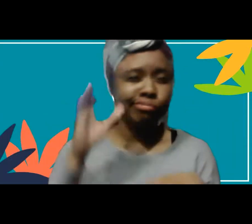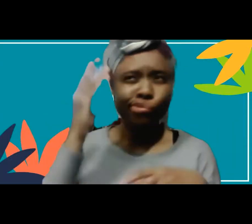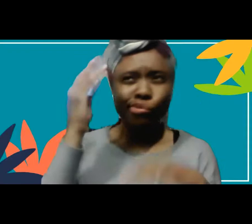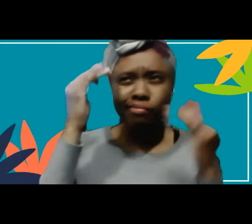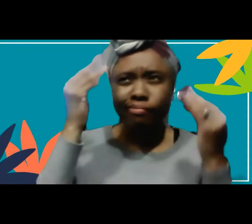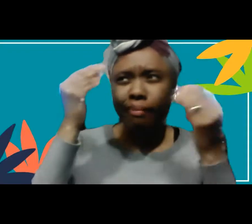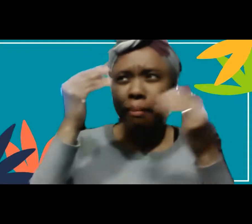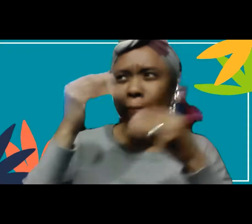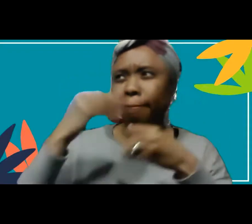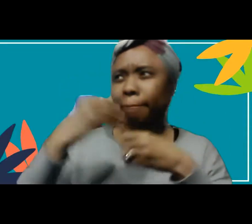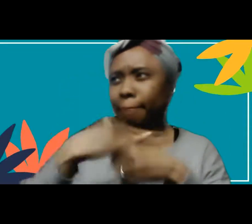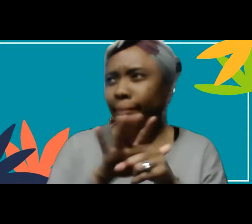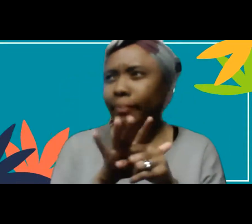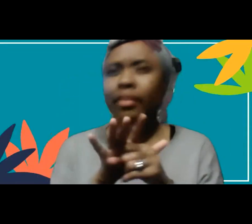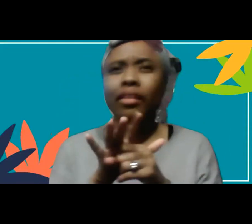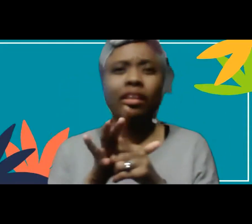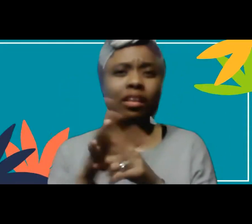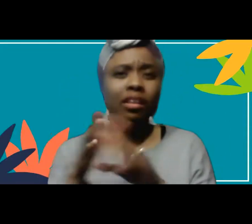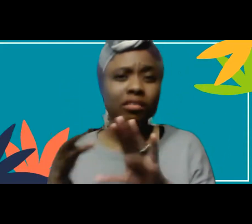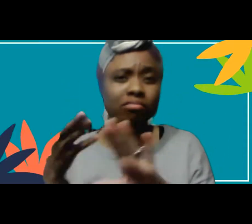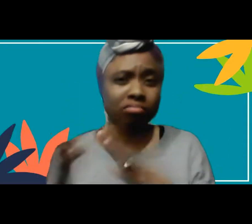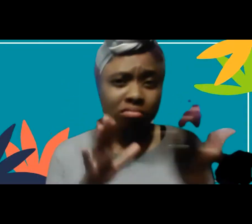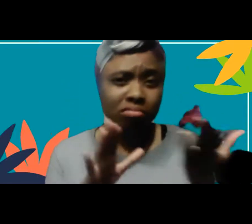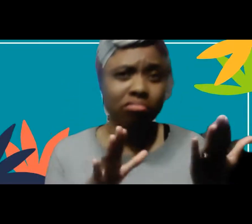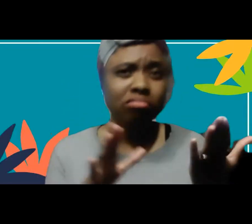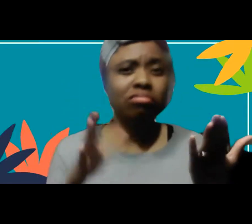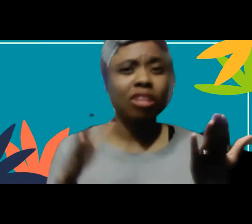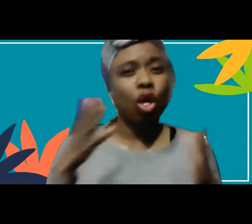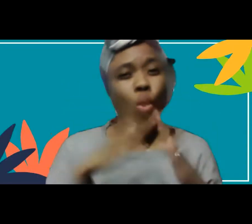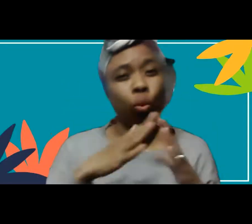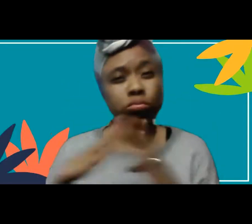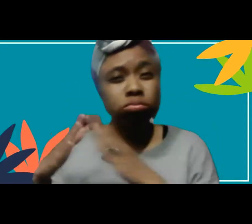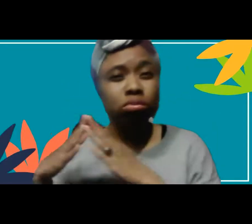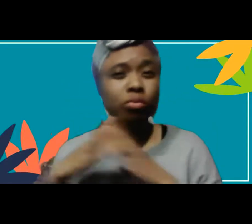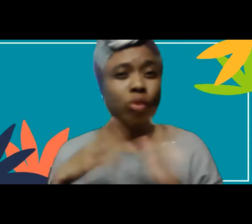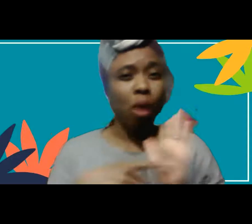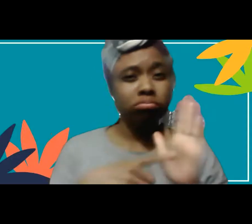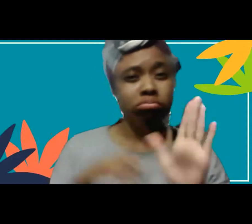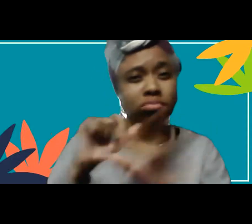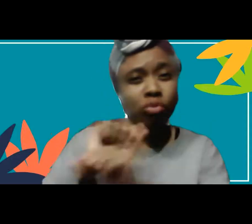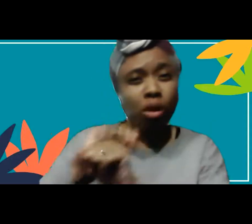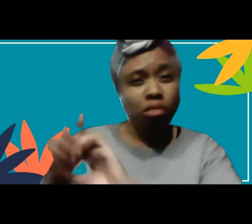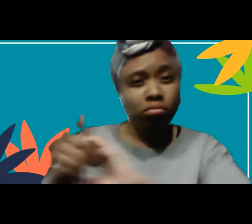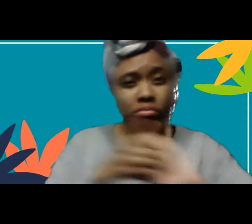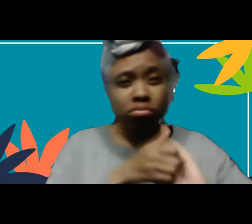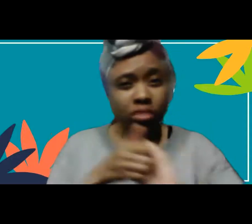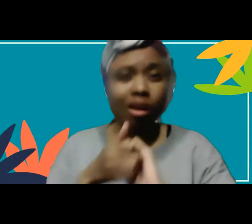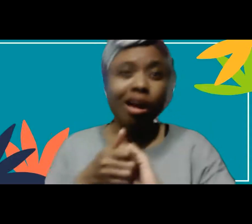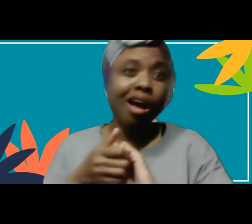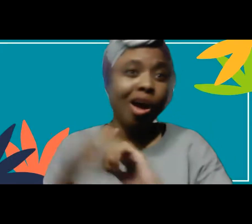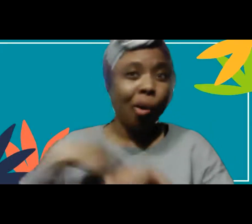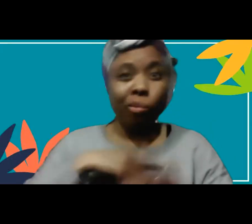know, we're dying. The communities that we work with, the communities that we represent, we're the ones that die. We're the ones who